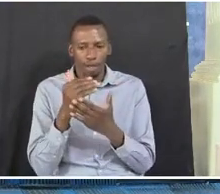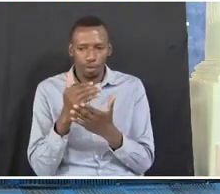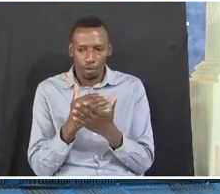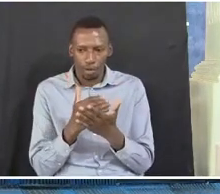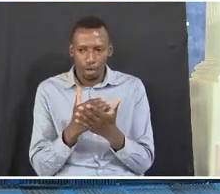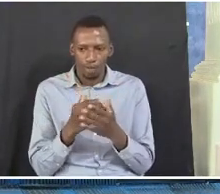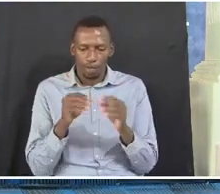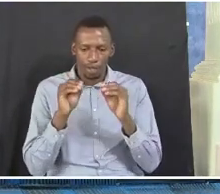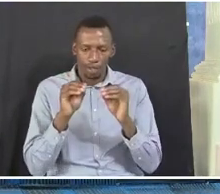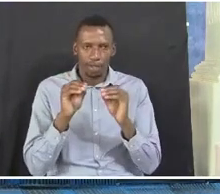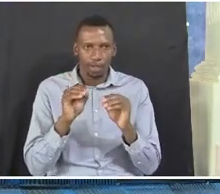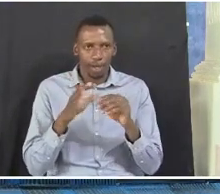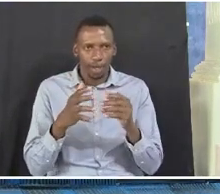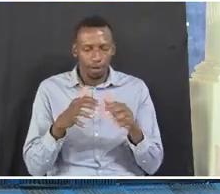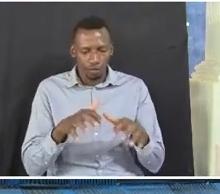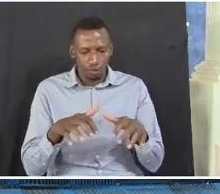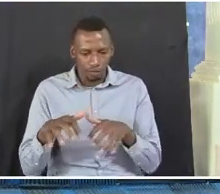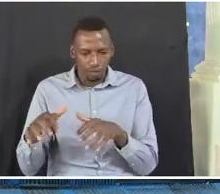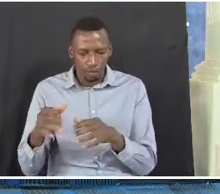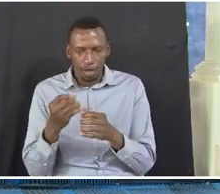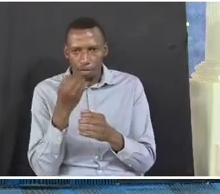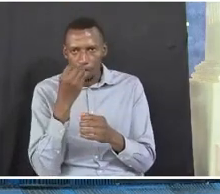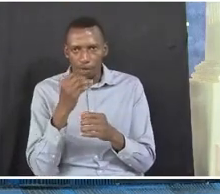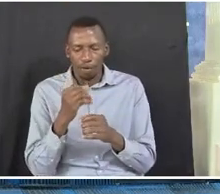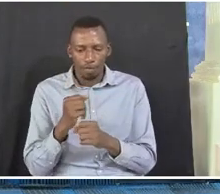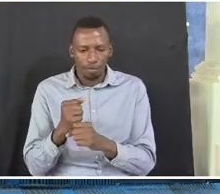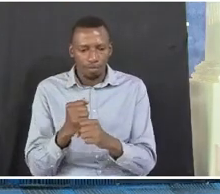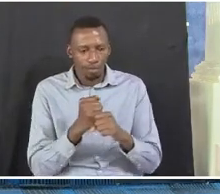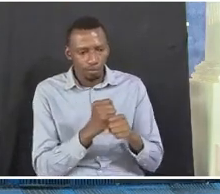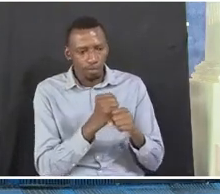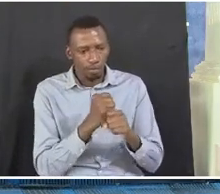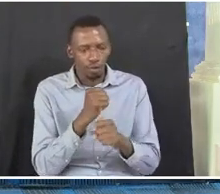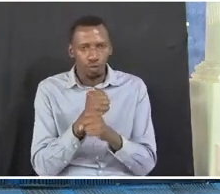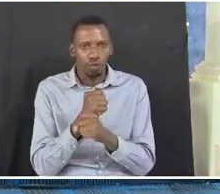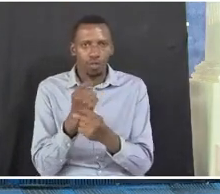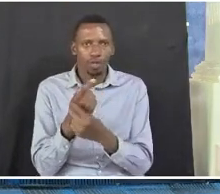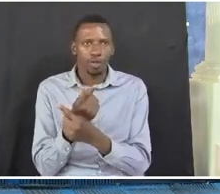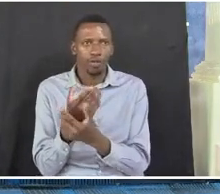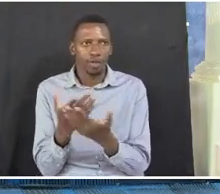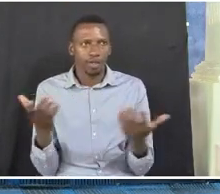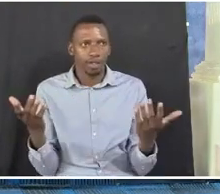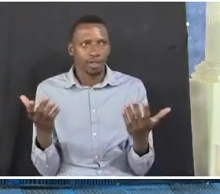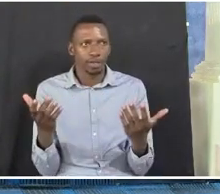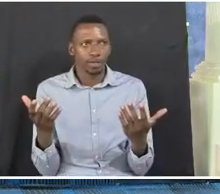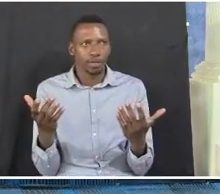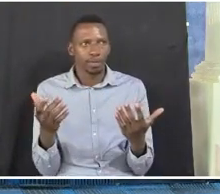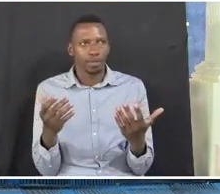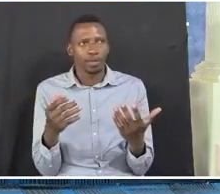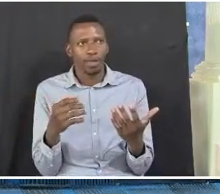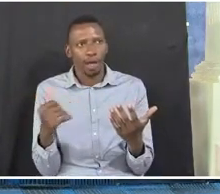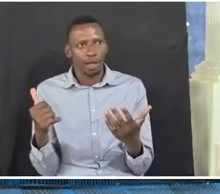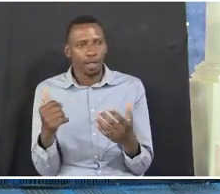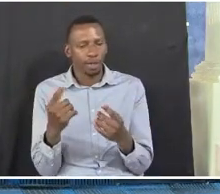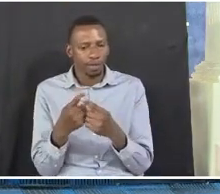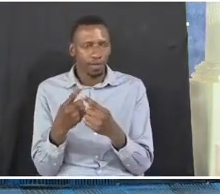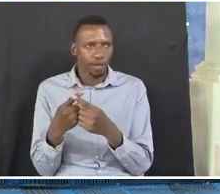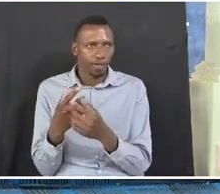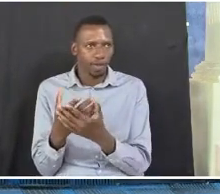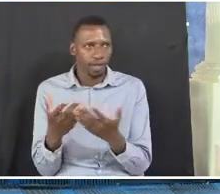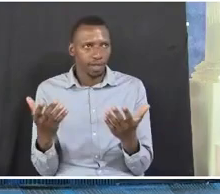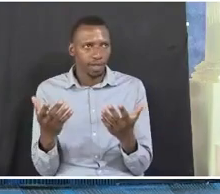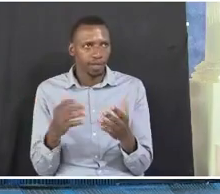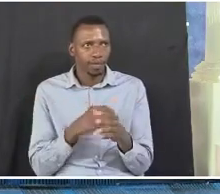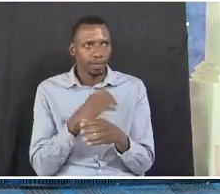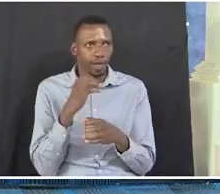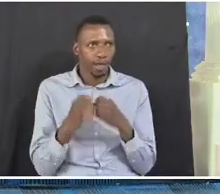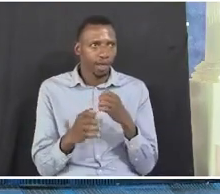are taught to weed flowers, to mop houses, to do all sorts of things. Some splitting coon, some doing all that. At the end